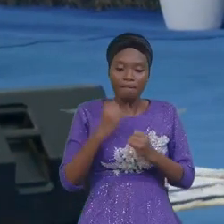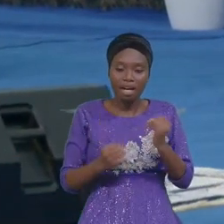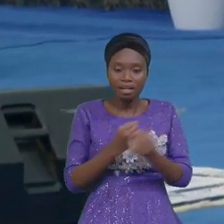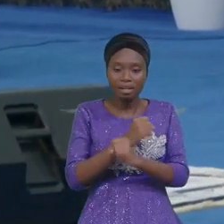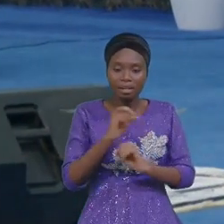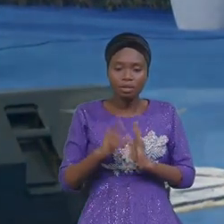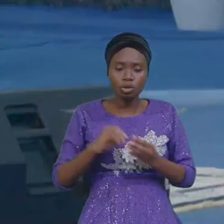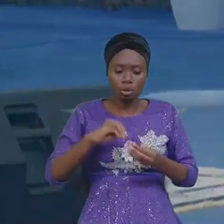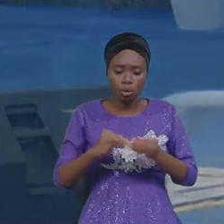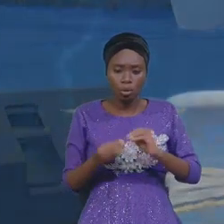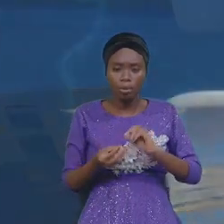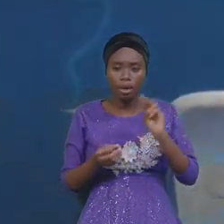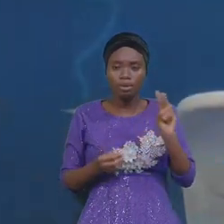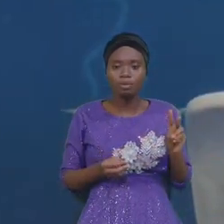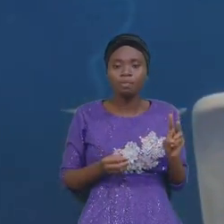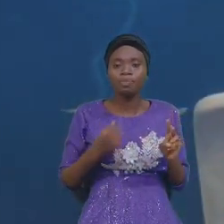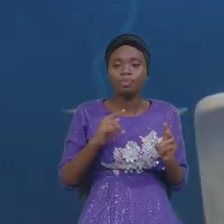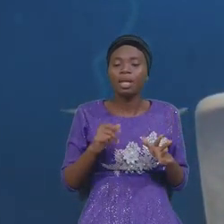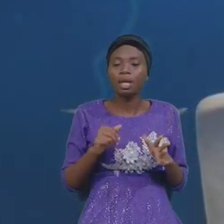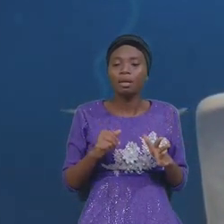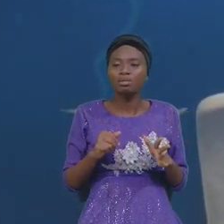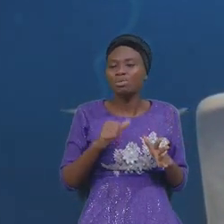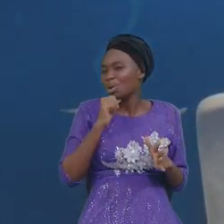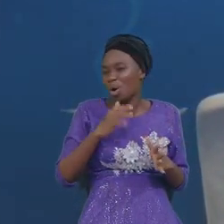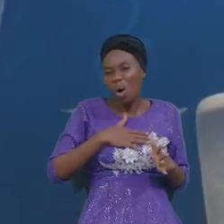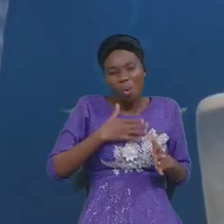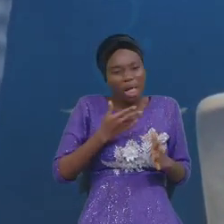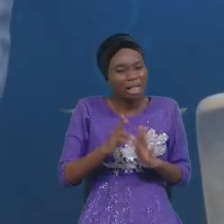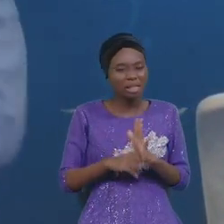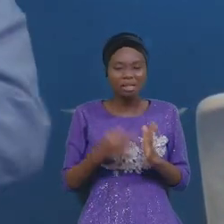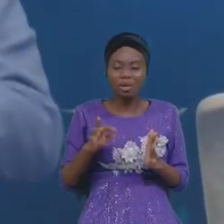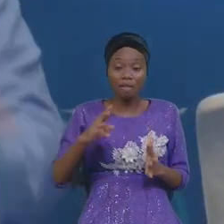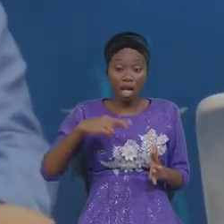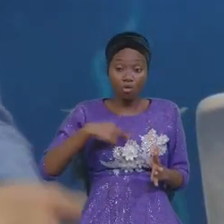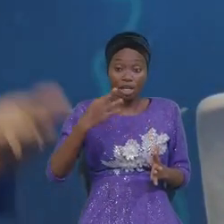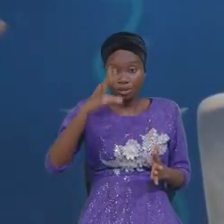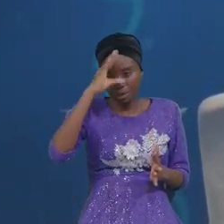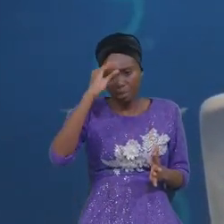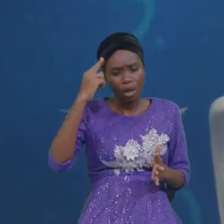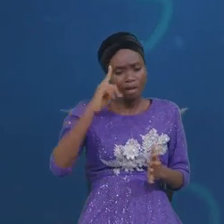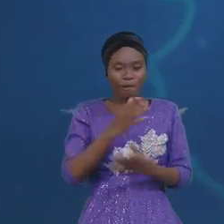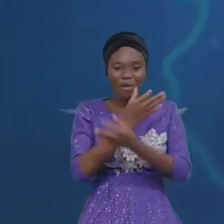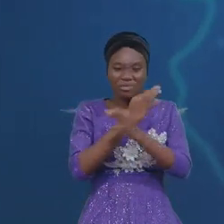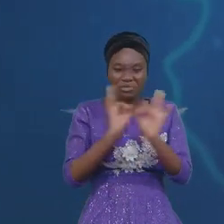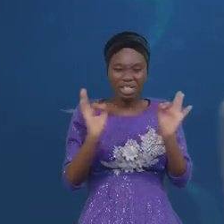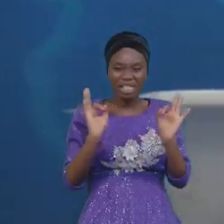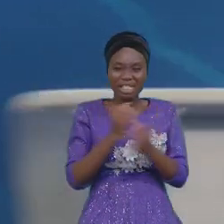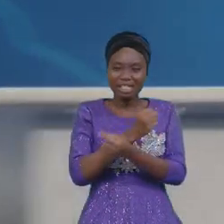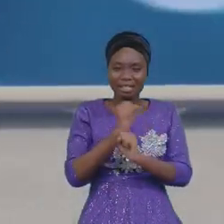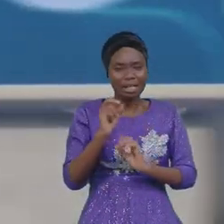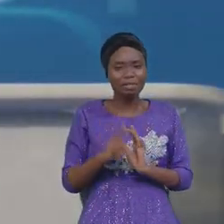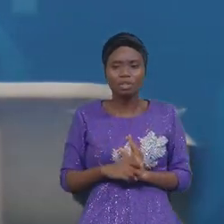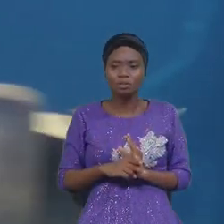Number two, the unwillingness of religious men for free salvation.